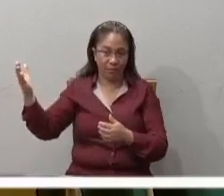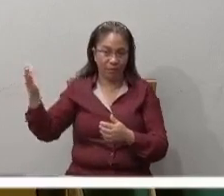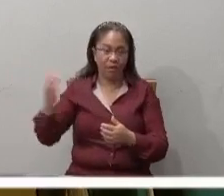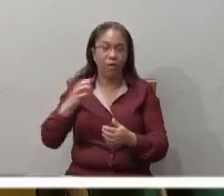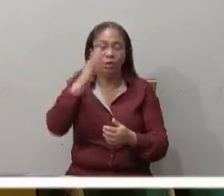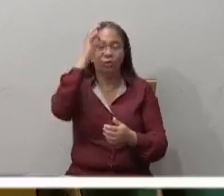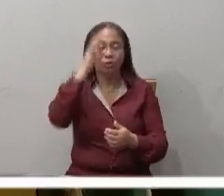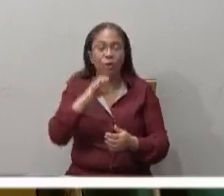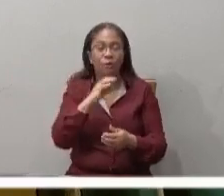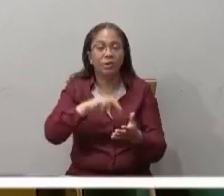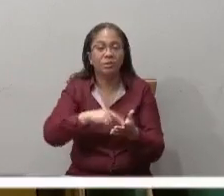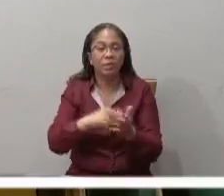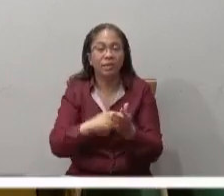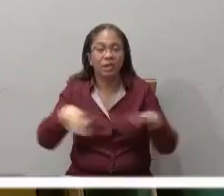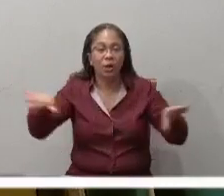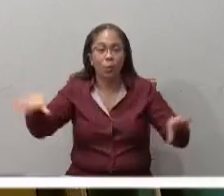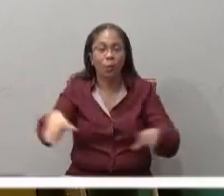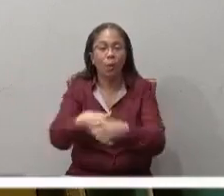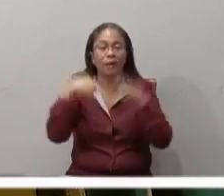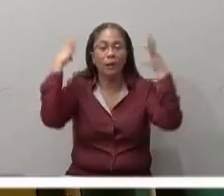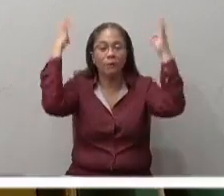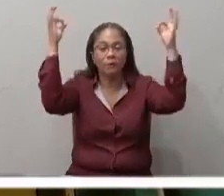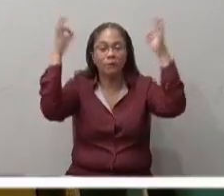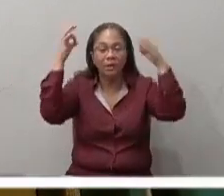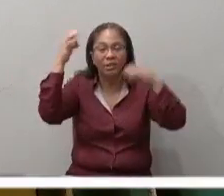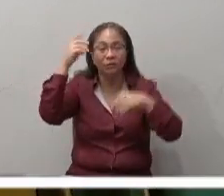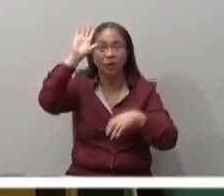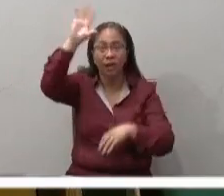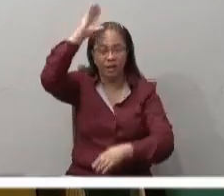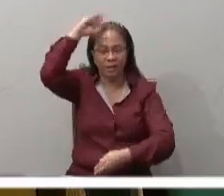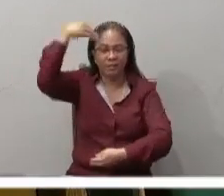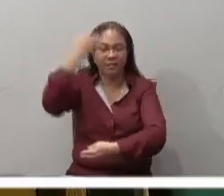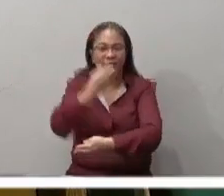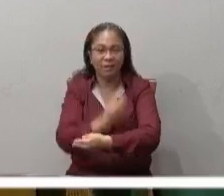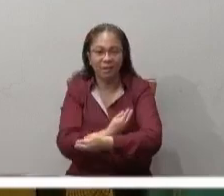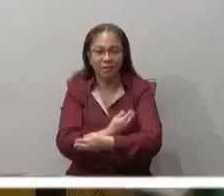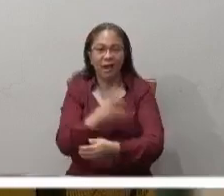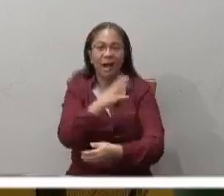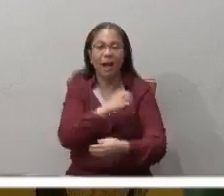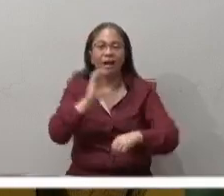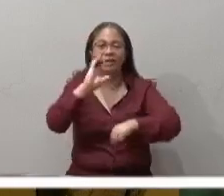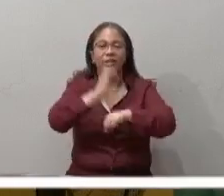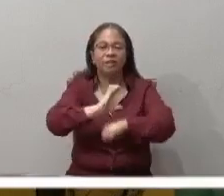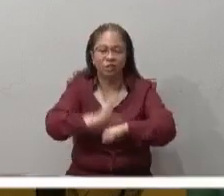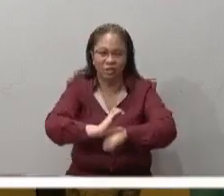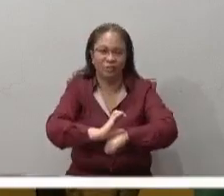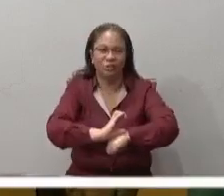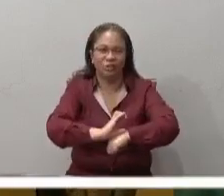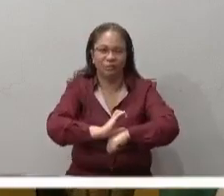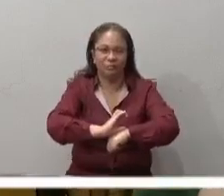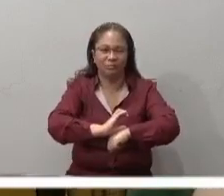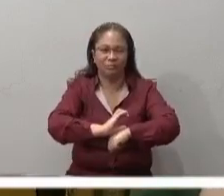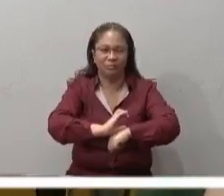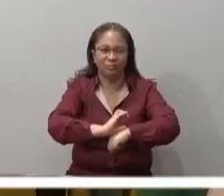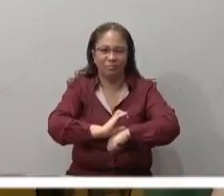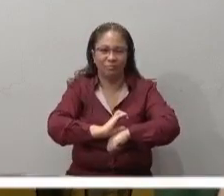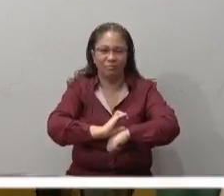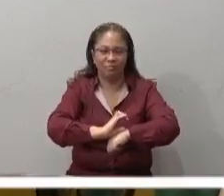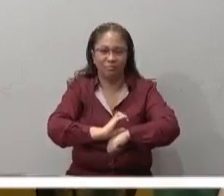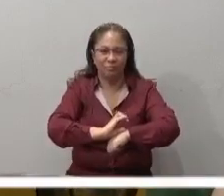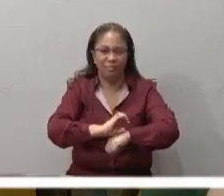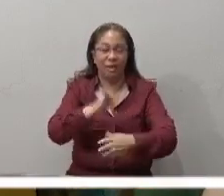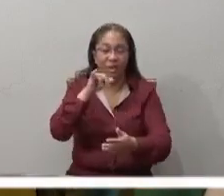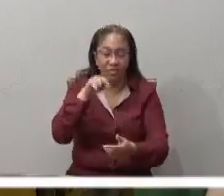feast of the Son and his bride, the church. This is where death is put to